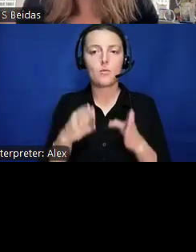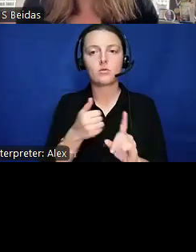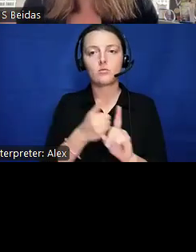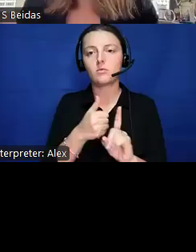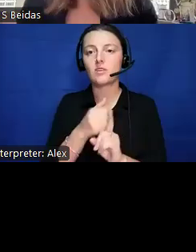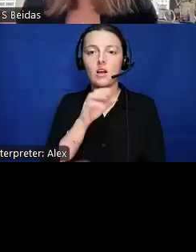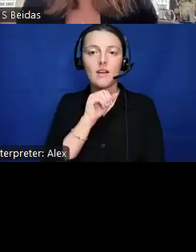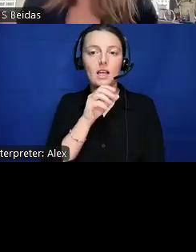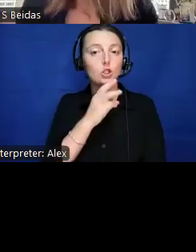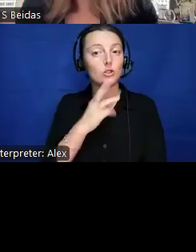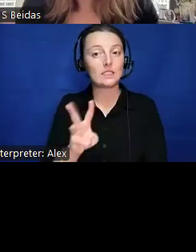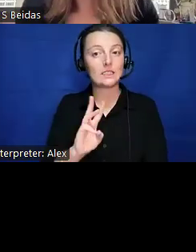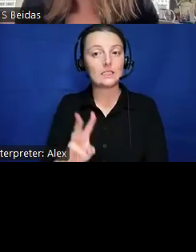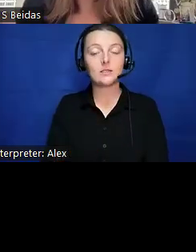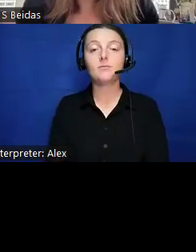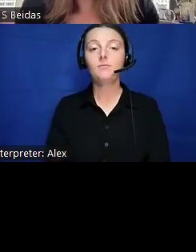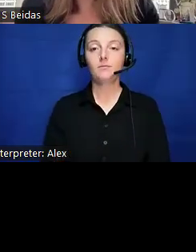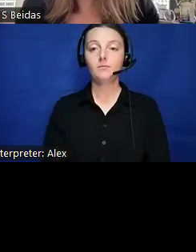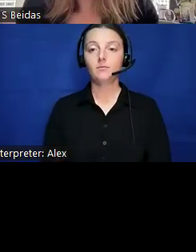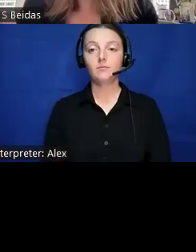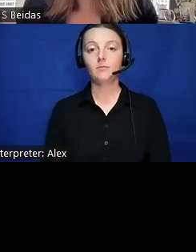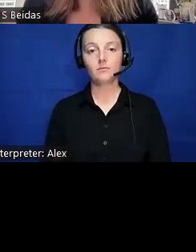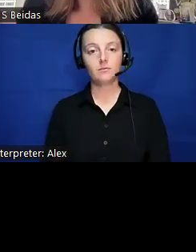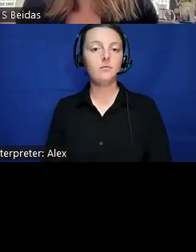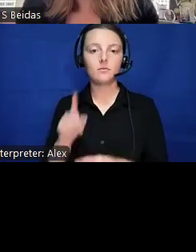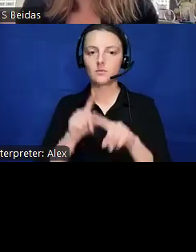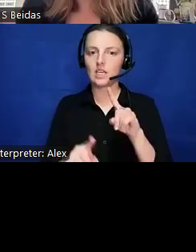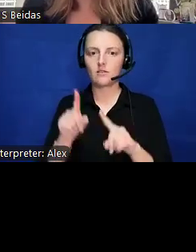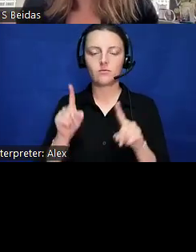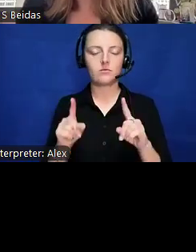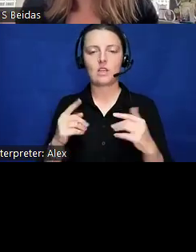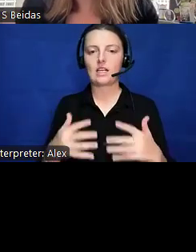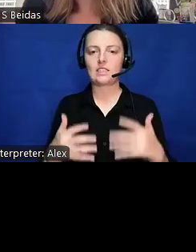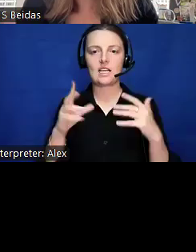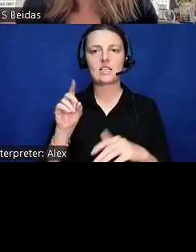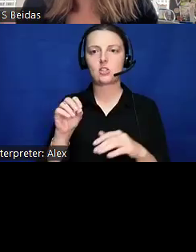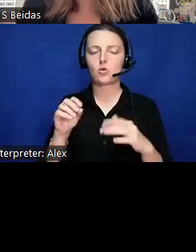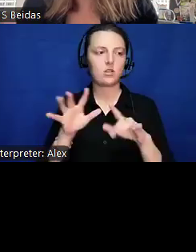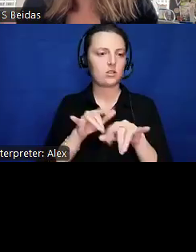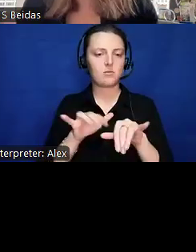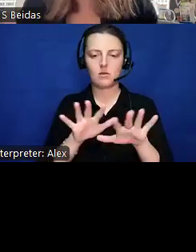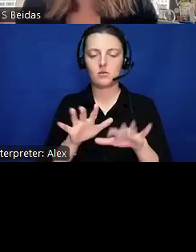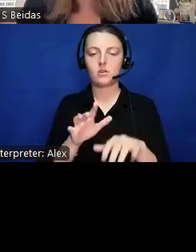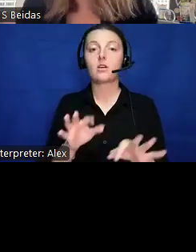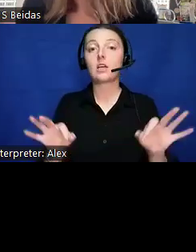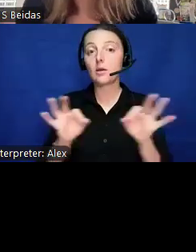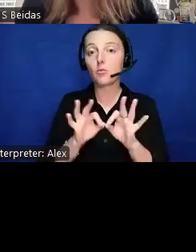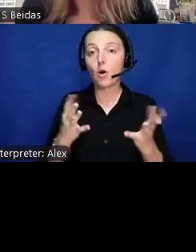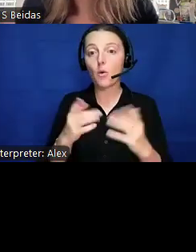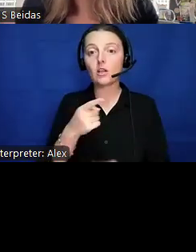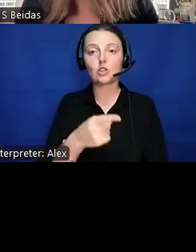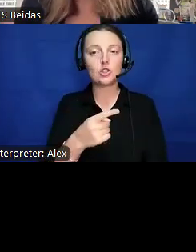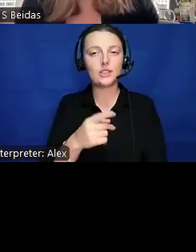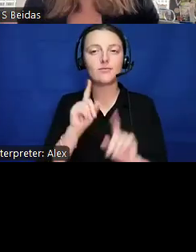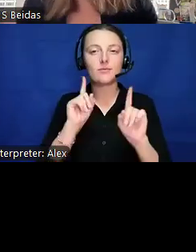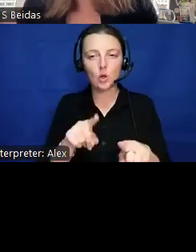was 16 years old, lots of different anxiety disorders. And the most important thing about this story is that she had seen a number of